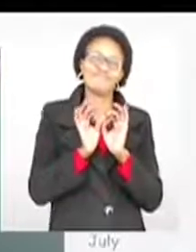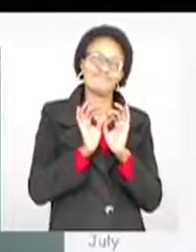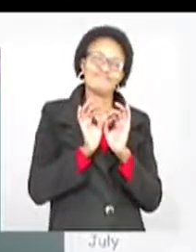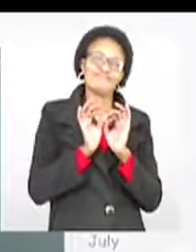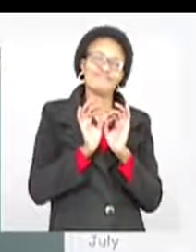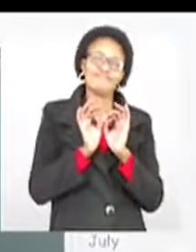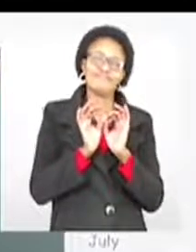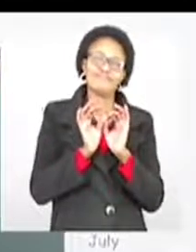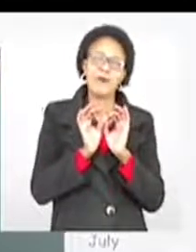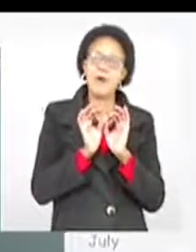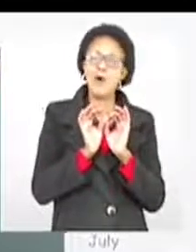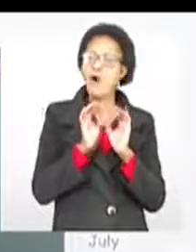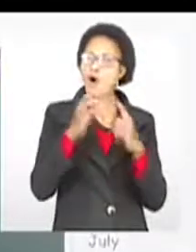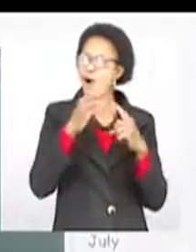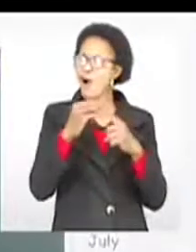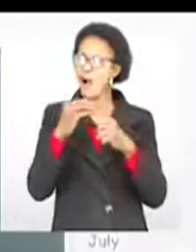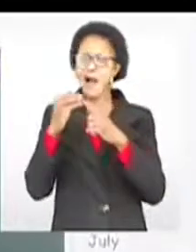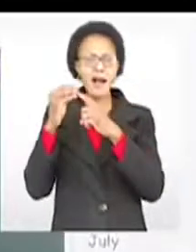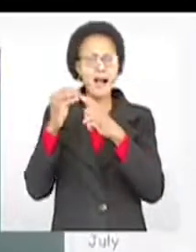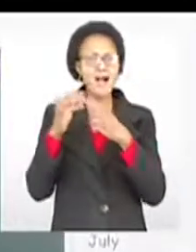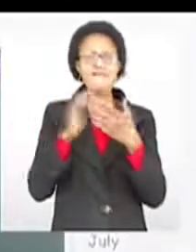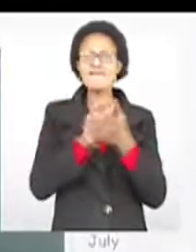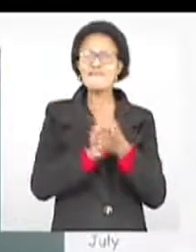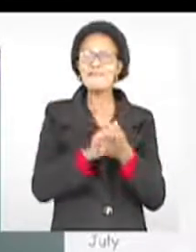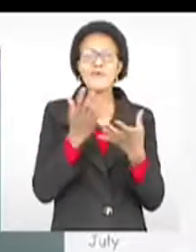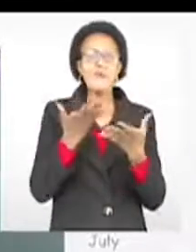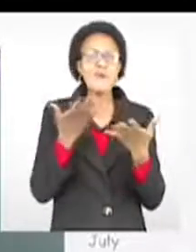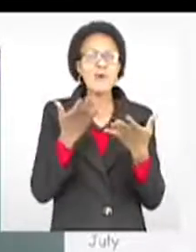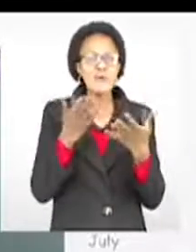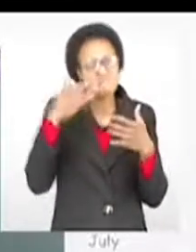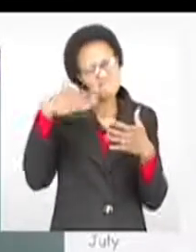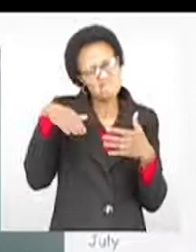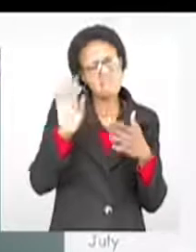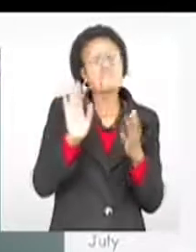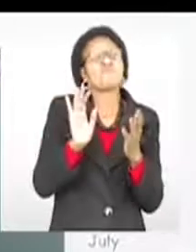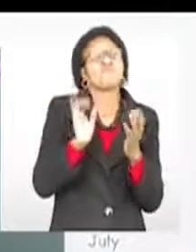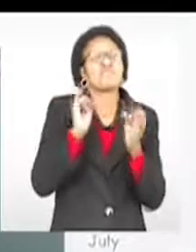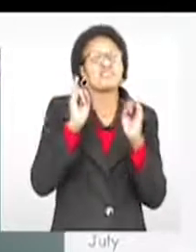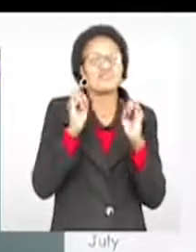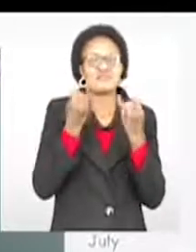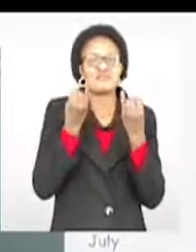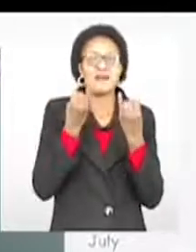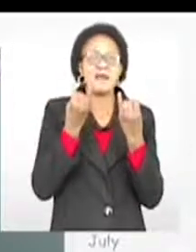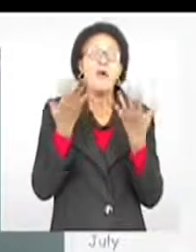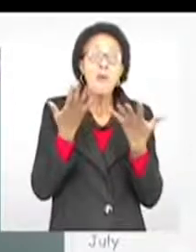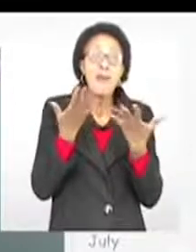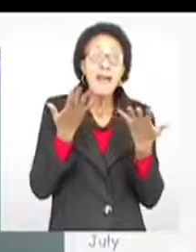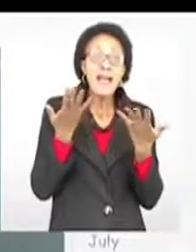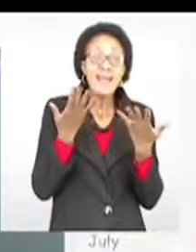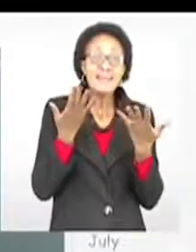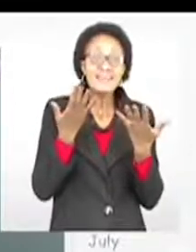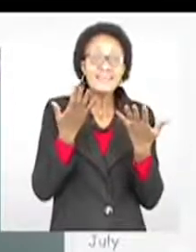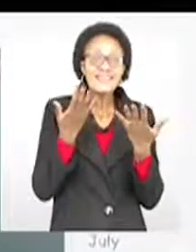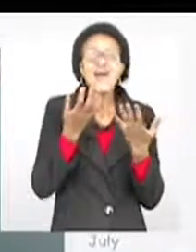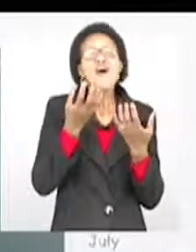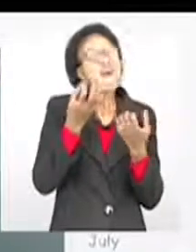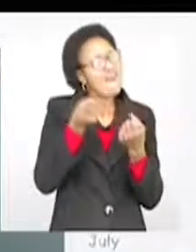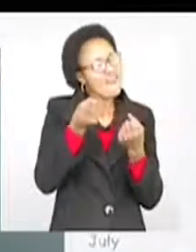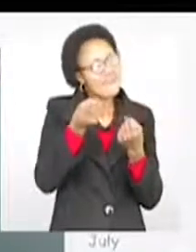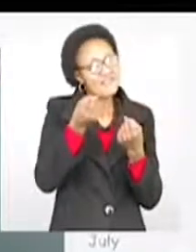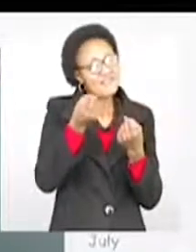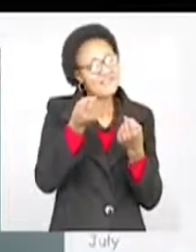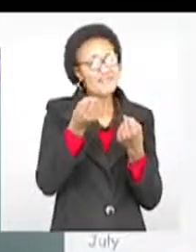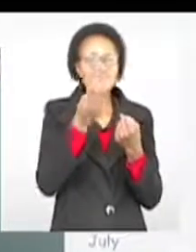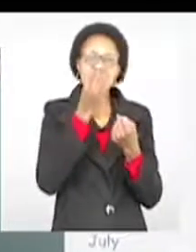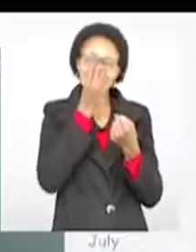seen my special friend today. Maybe she's in town. Zoe, where are you? Oh, there she is.